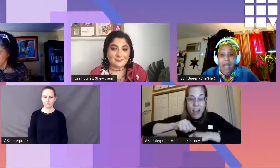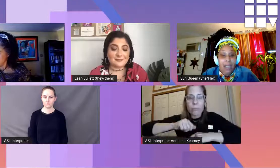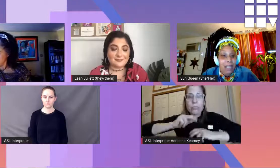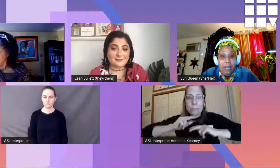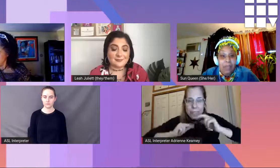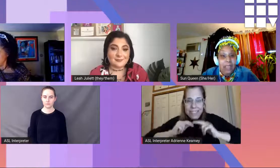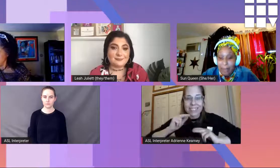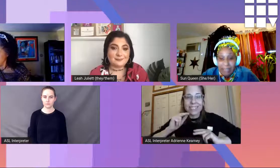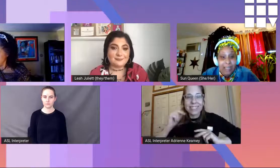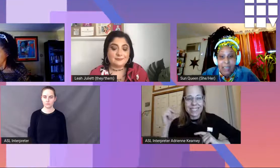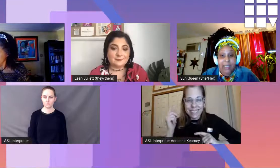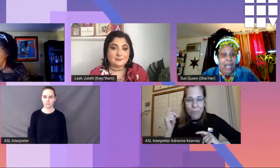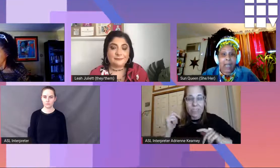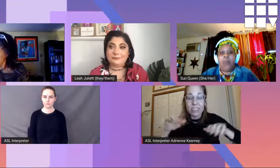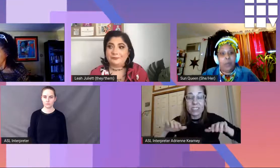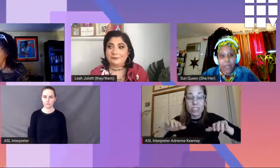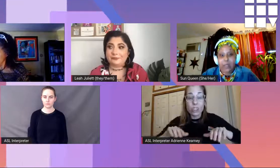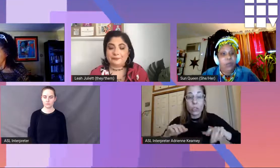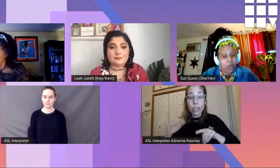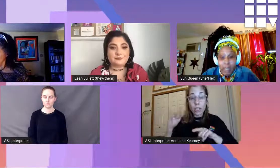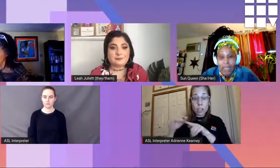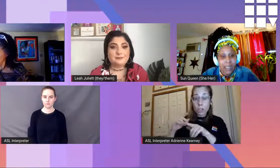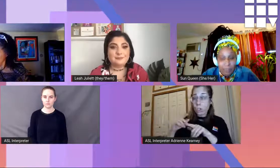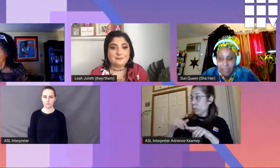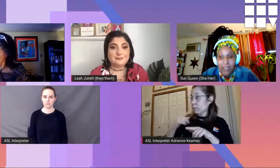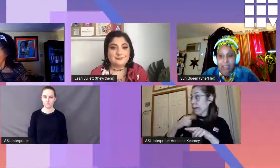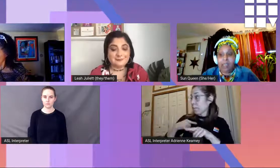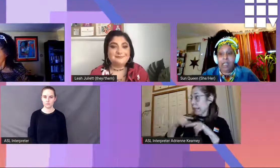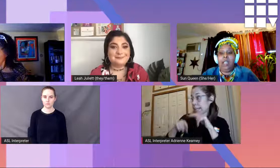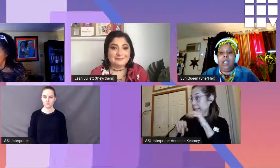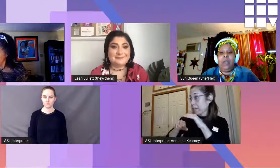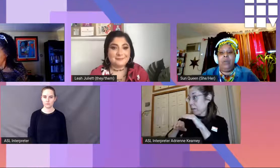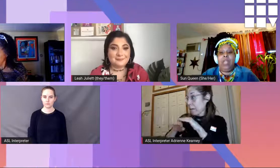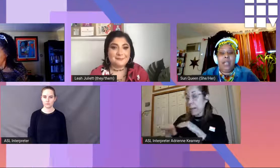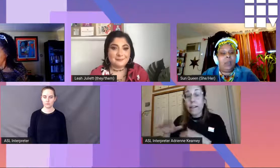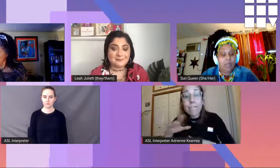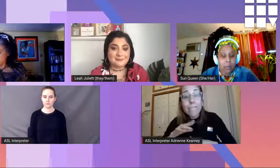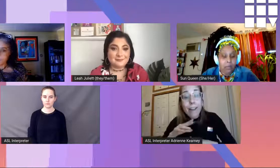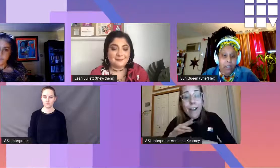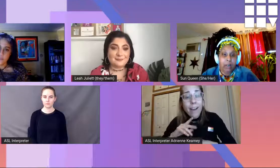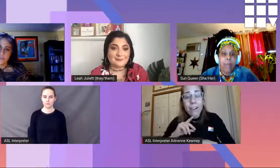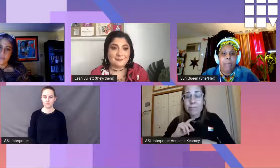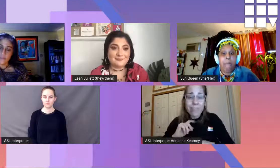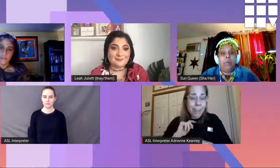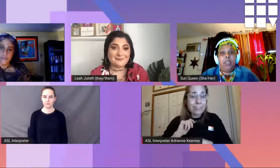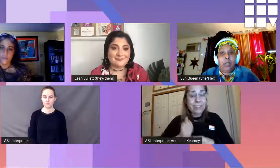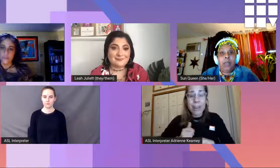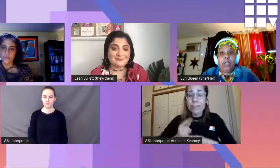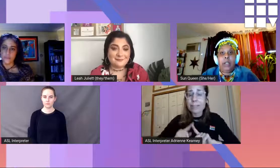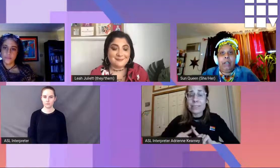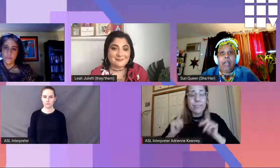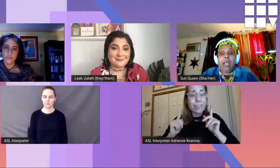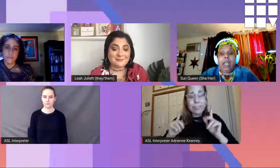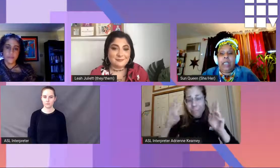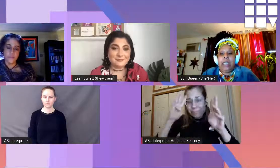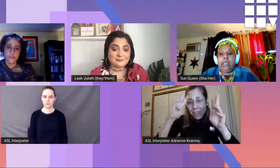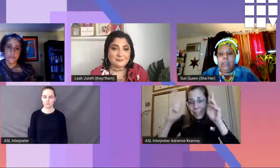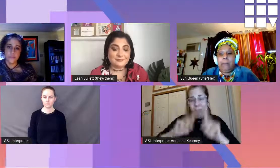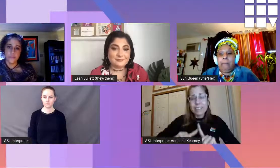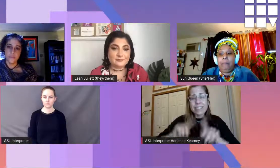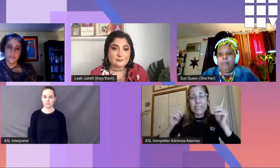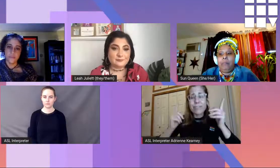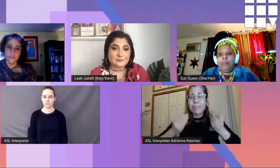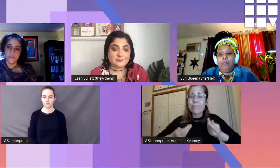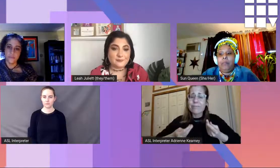If I'm not allowed in spaces, I am going to create spaces. And so that's what's out there. What's out there